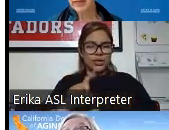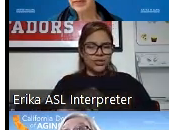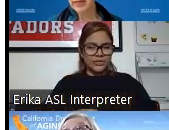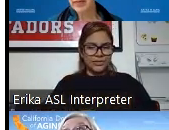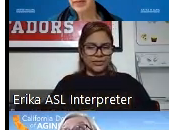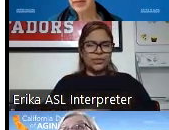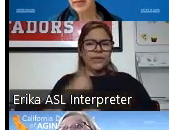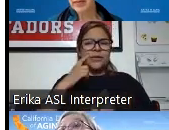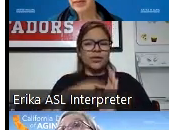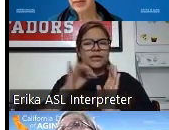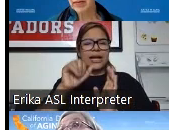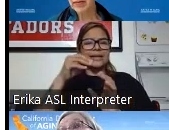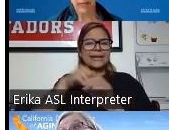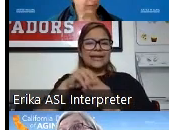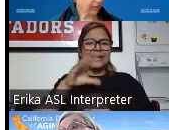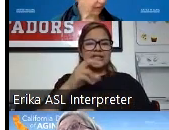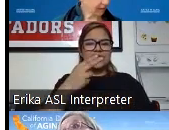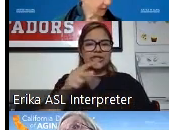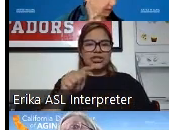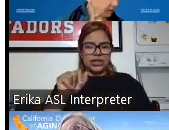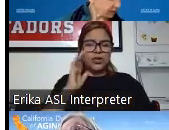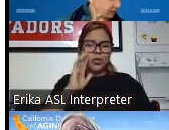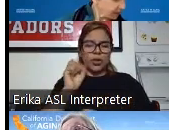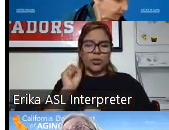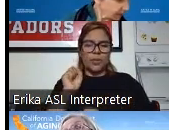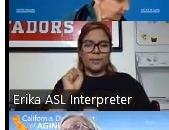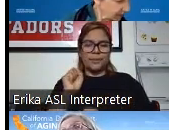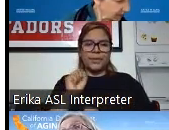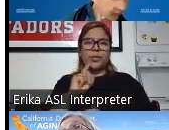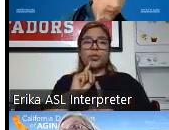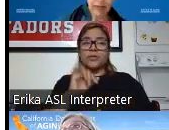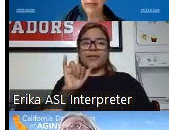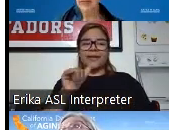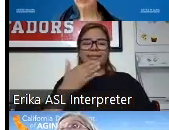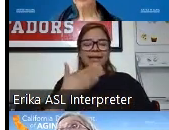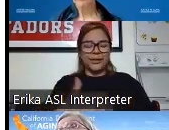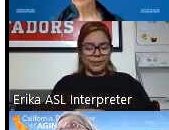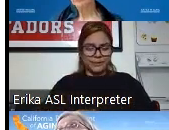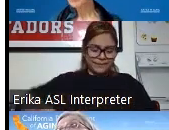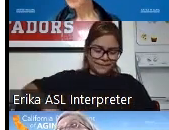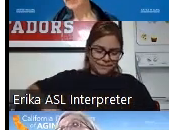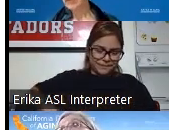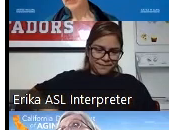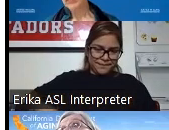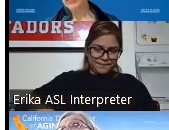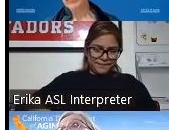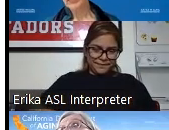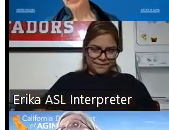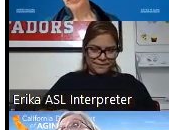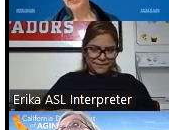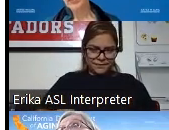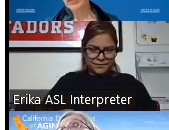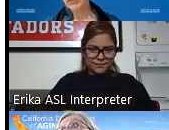in the chat, and we will get back to you on that. All righty. Thank you. Thank you. Appreciate it. Thank you. Cindy